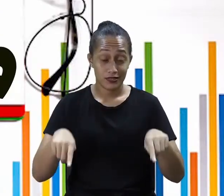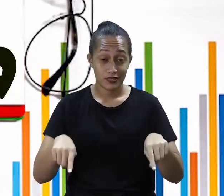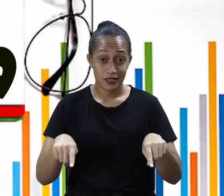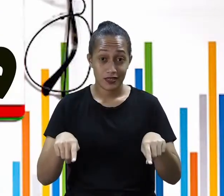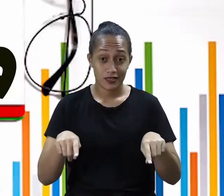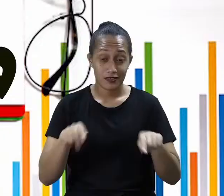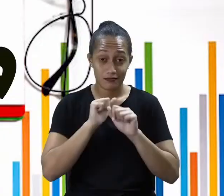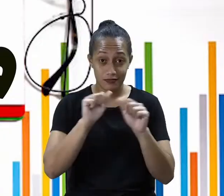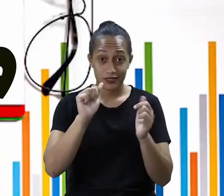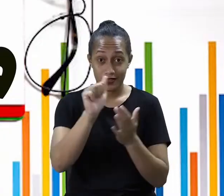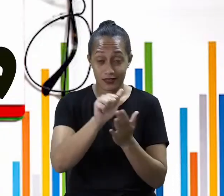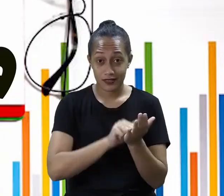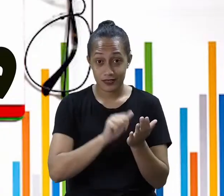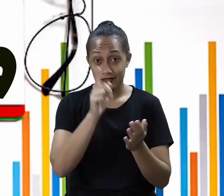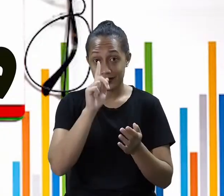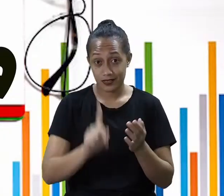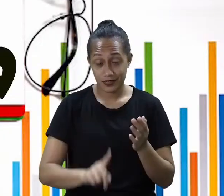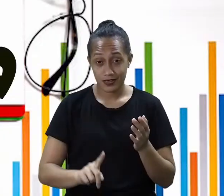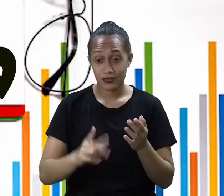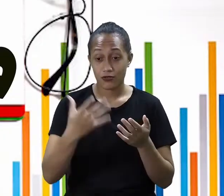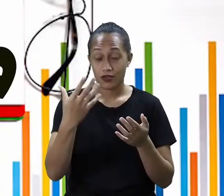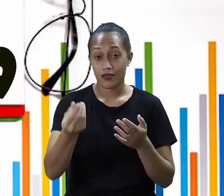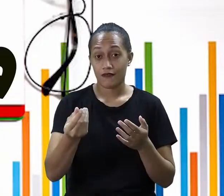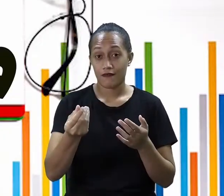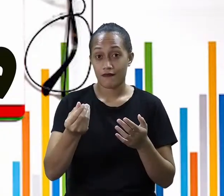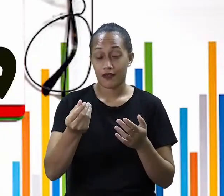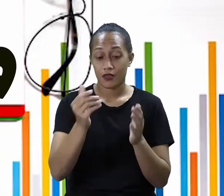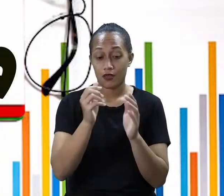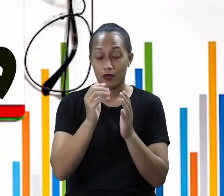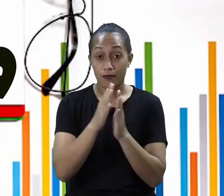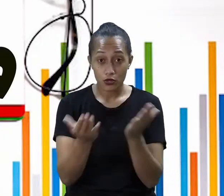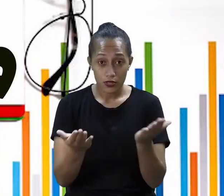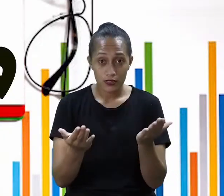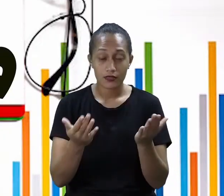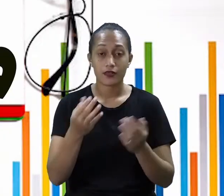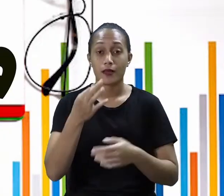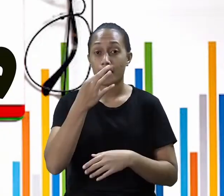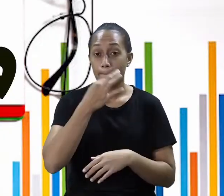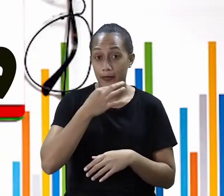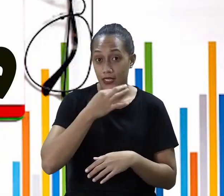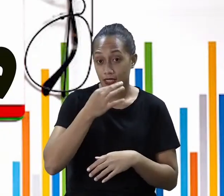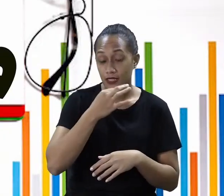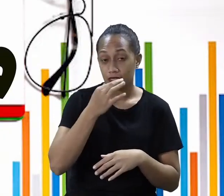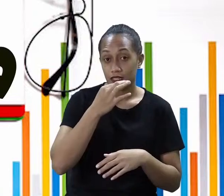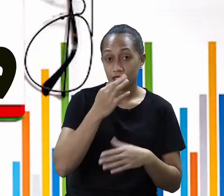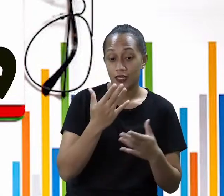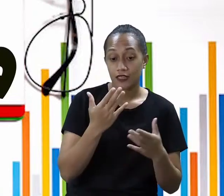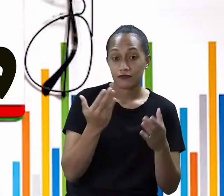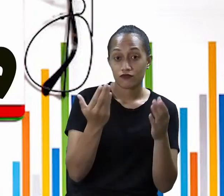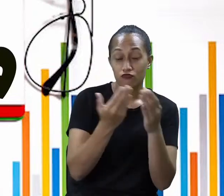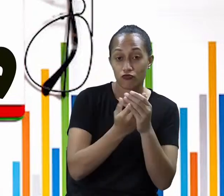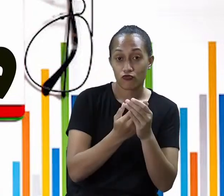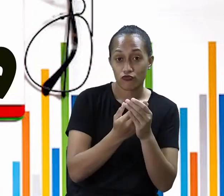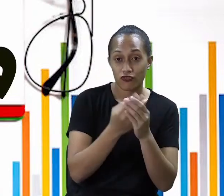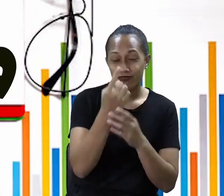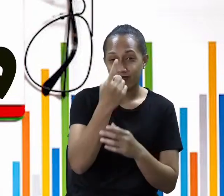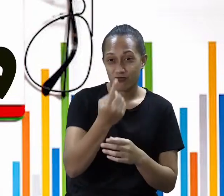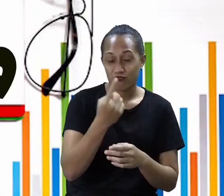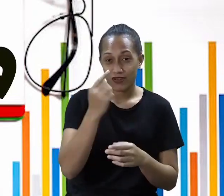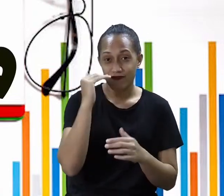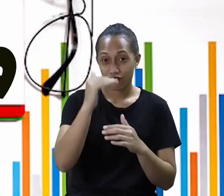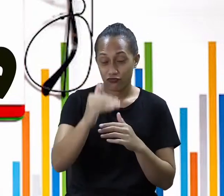our lesson for today, make sure you have a book, pen, and join in from a private room to